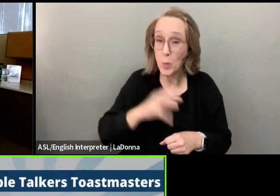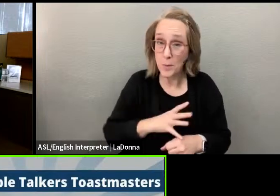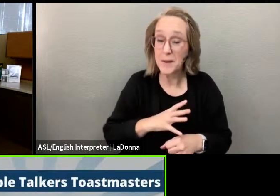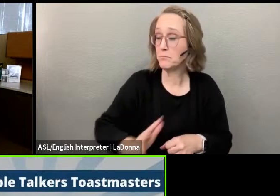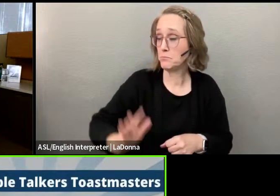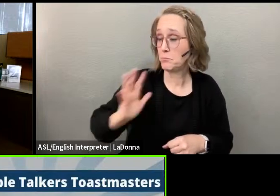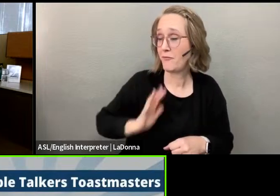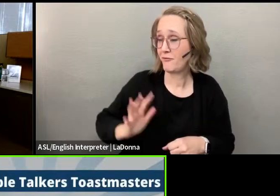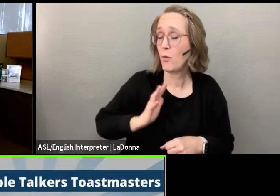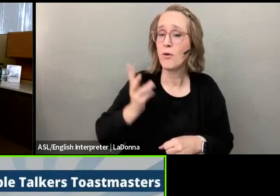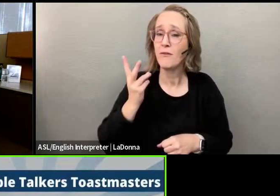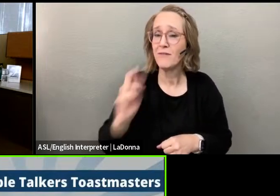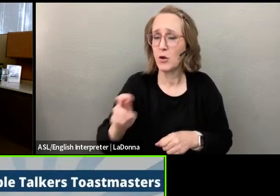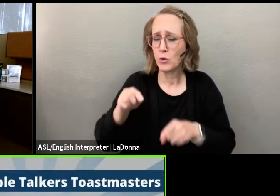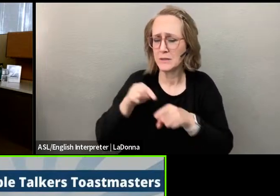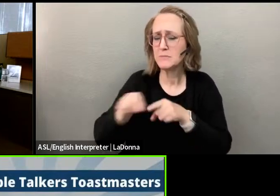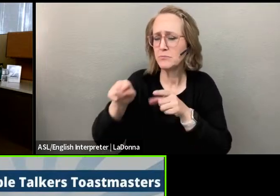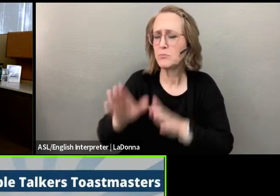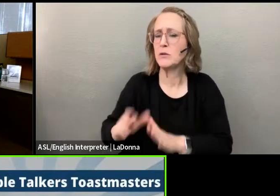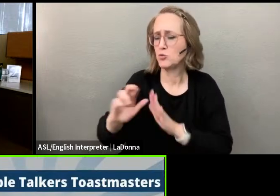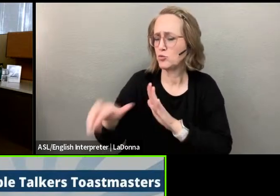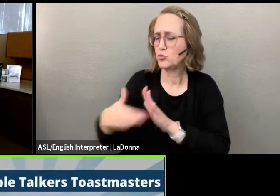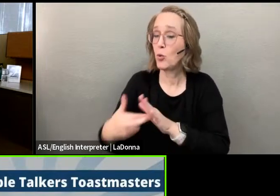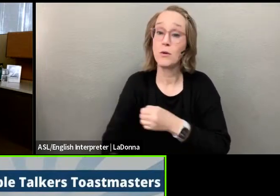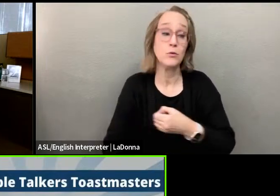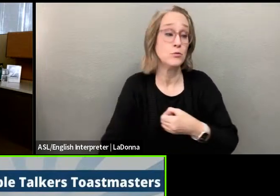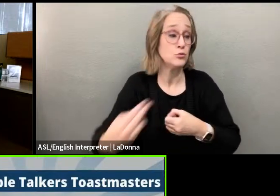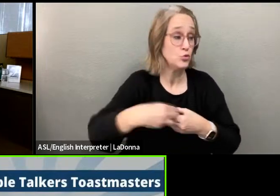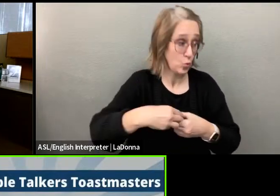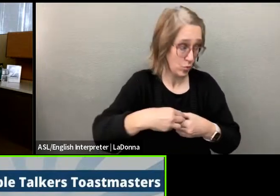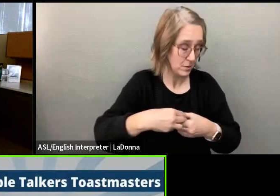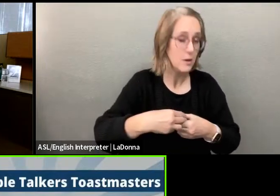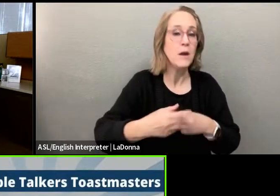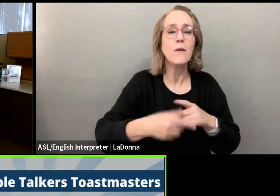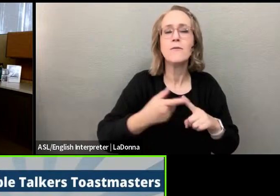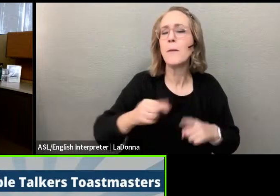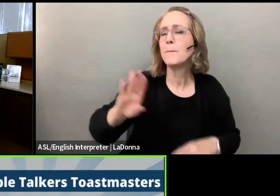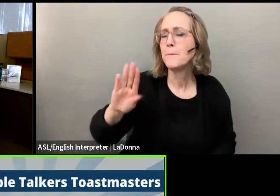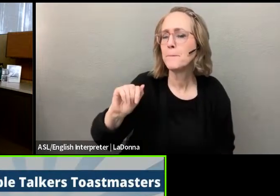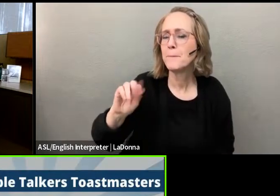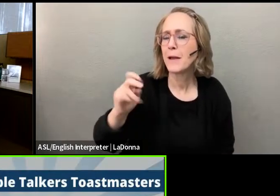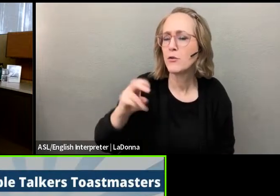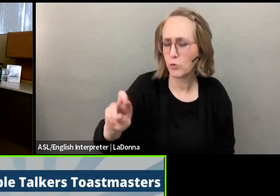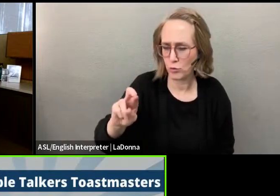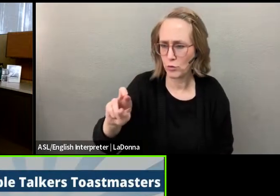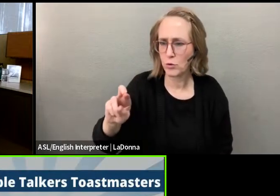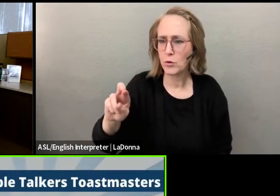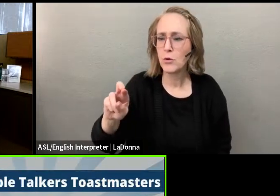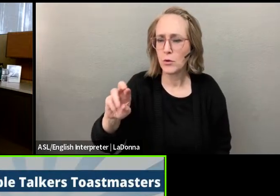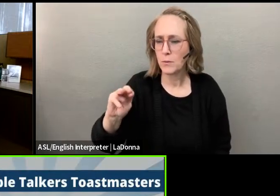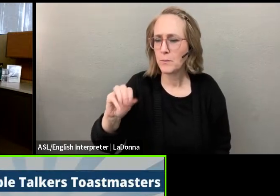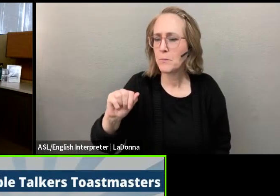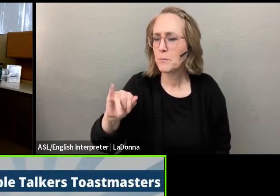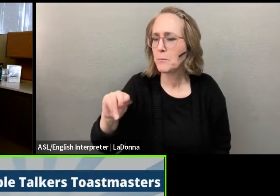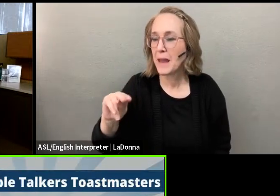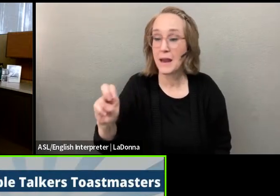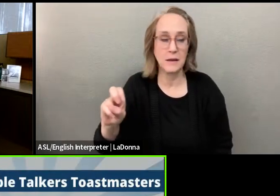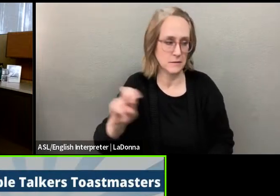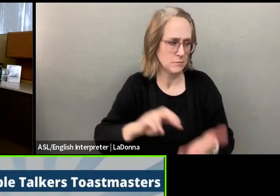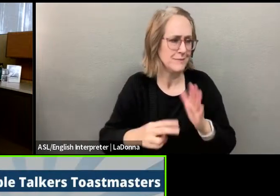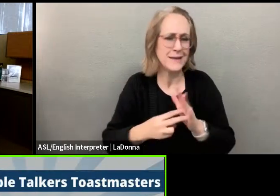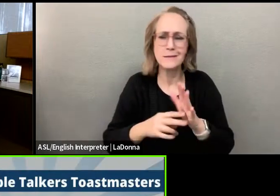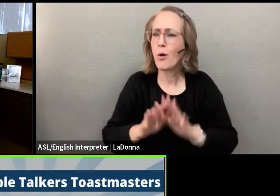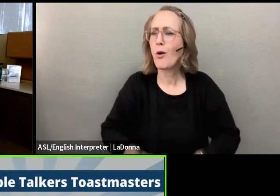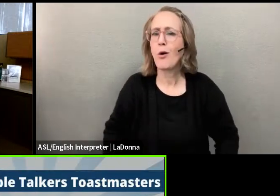VR specialist herself who joined the club, and she's from Bangor, Maine. So we accommodate people all over the United